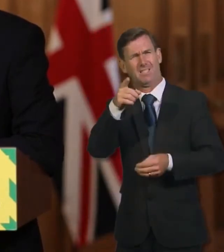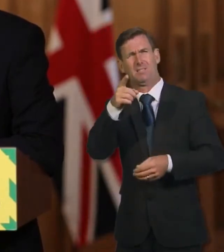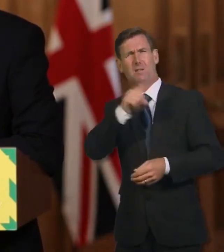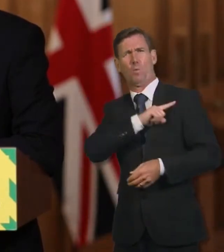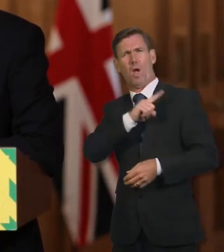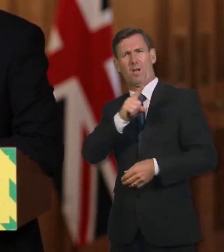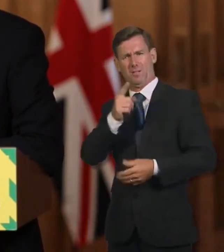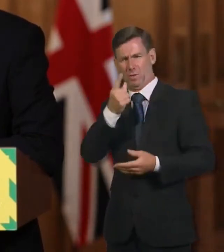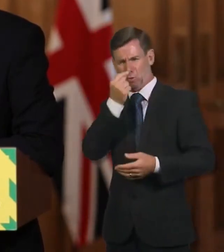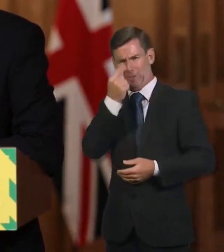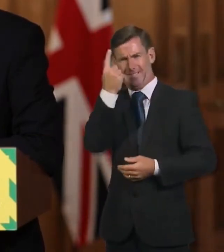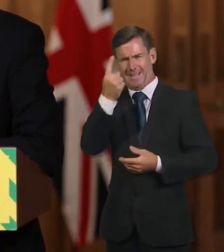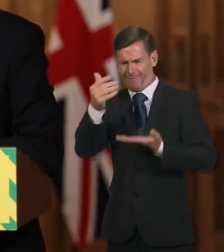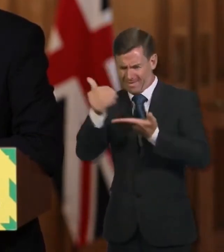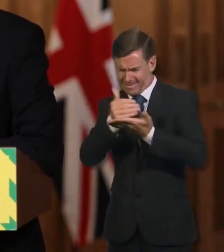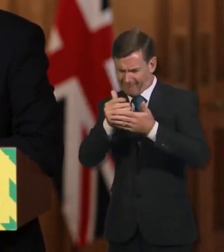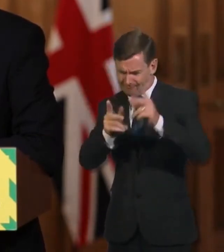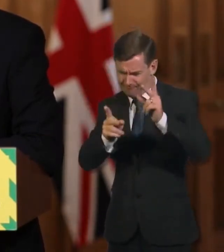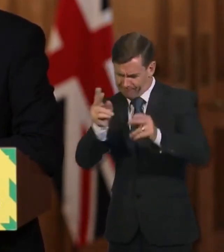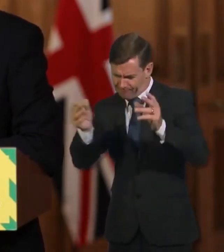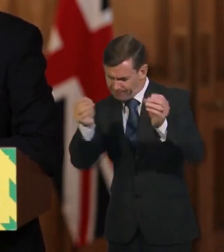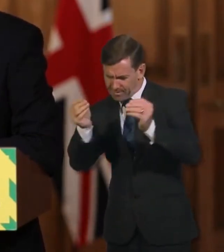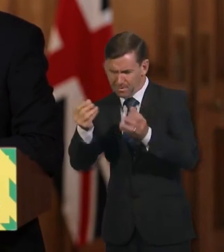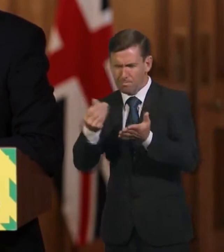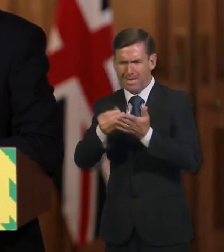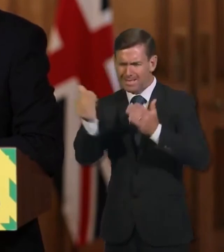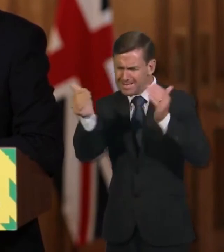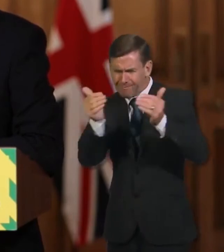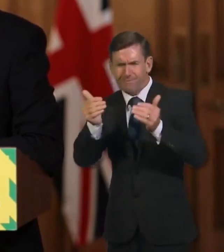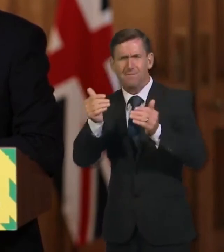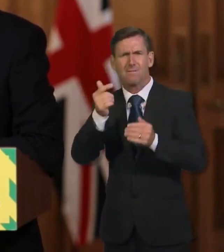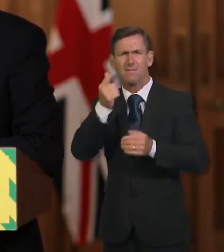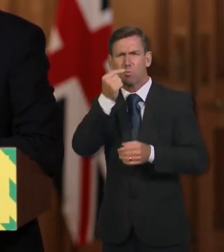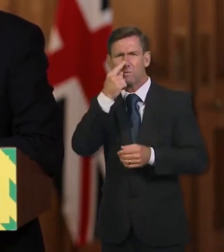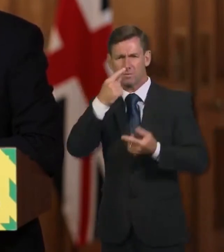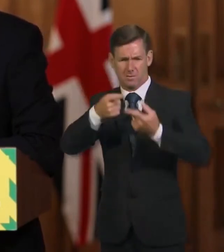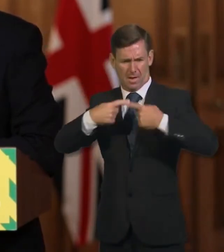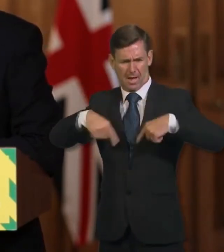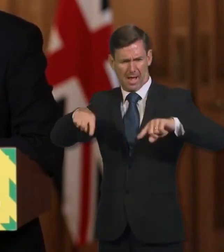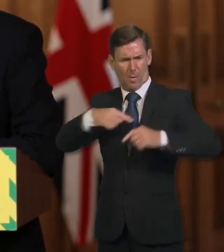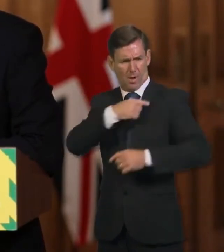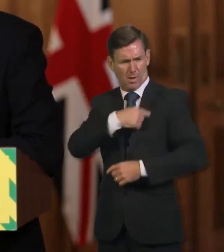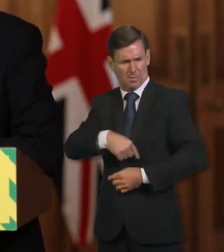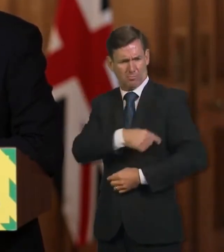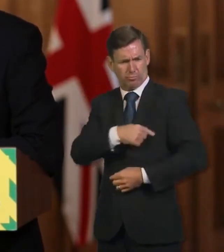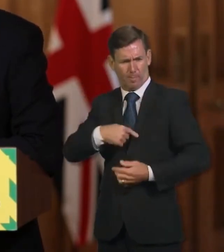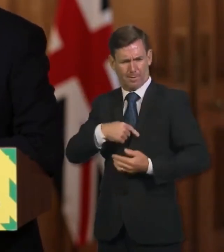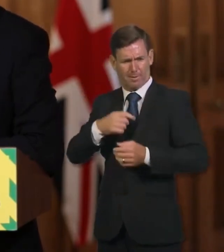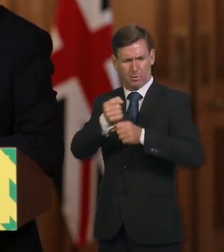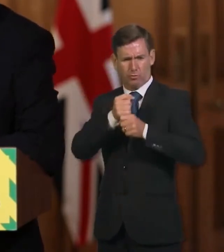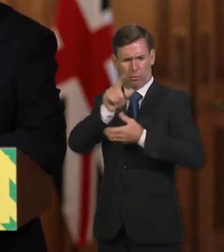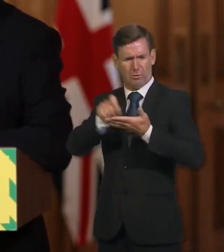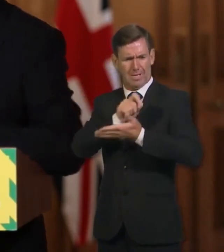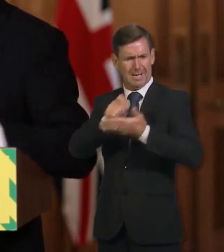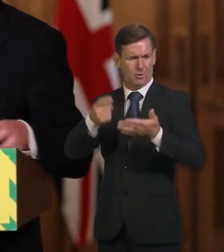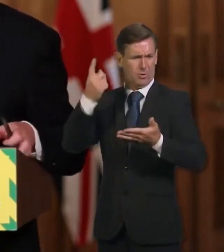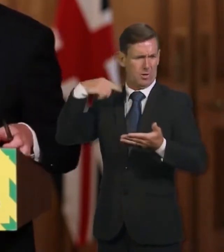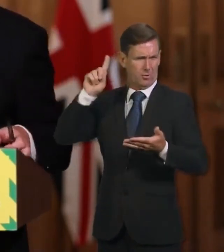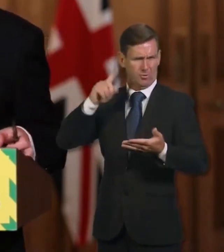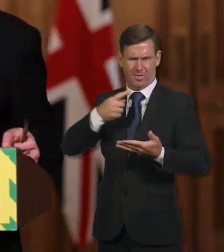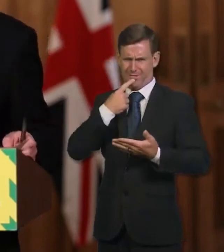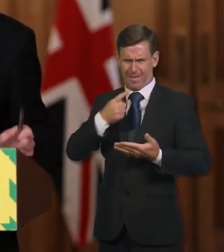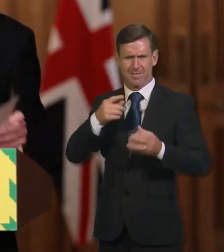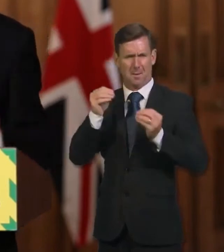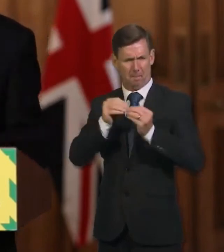manifesto said that we thought that they should fund it. I've made that position clear to the BBC, and I've not changed my mind on that.